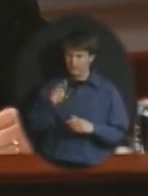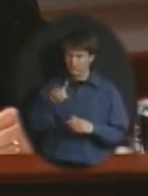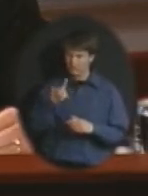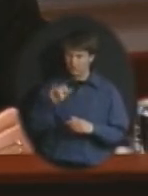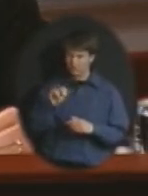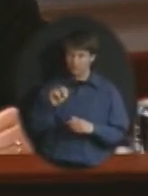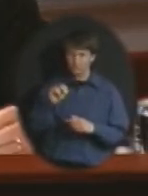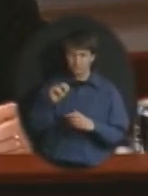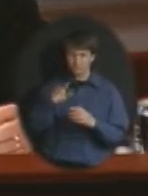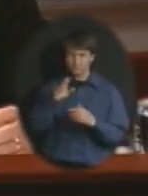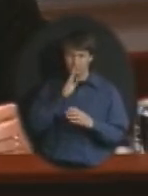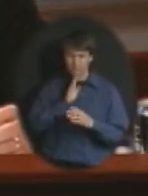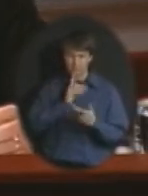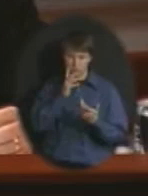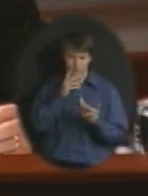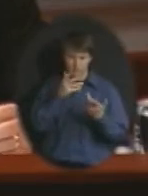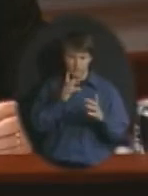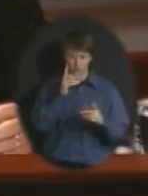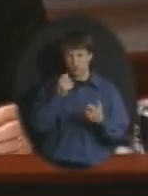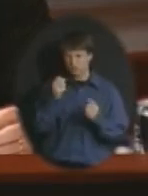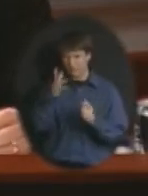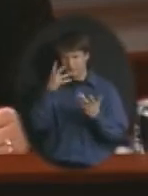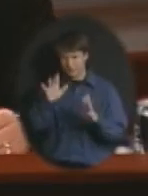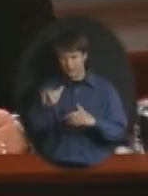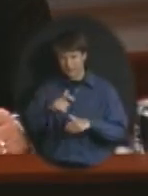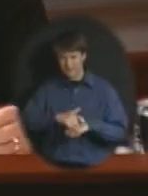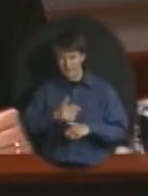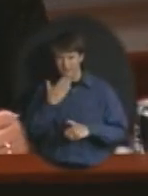to be finished by that time.